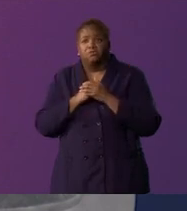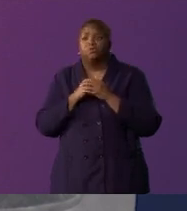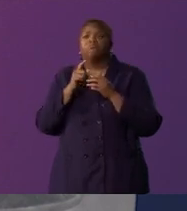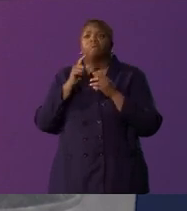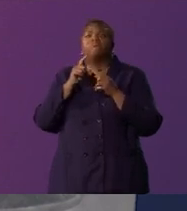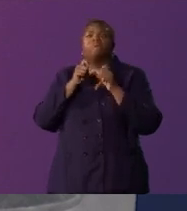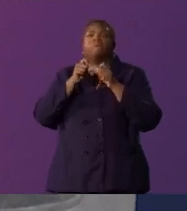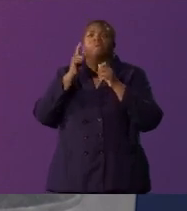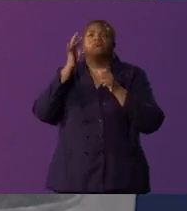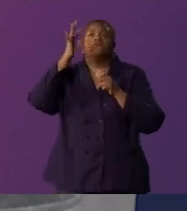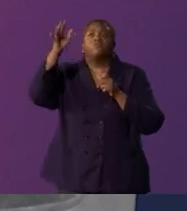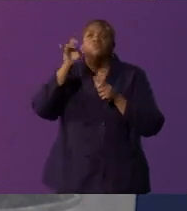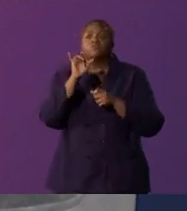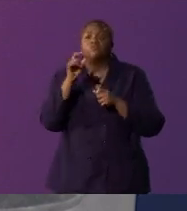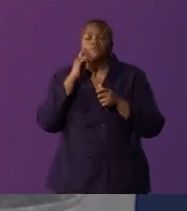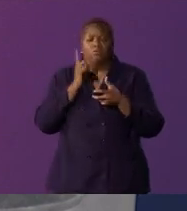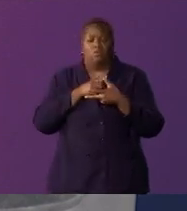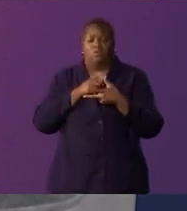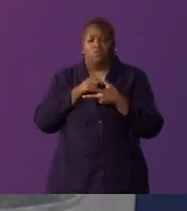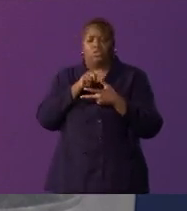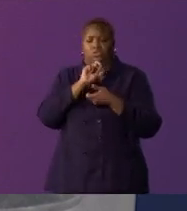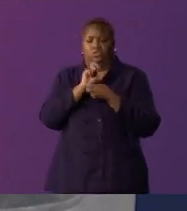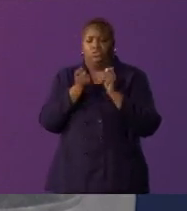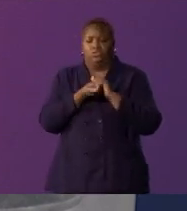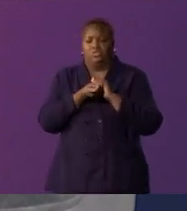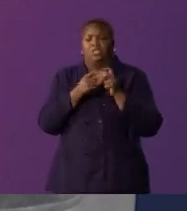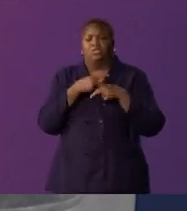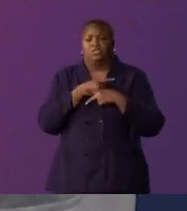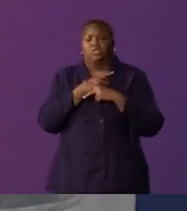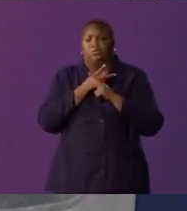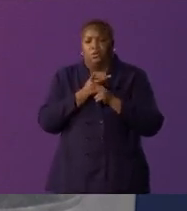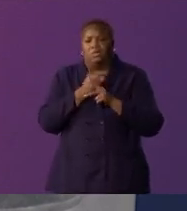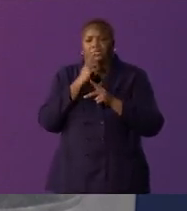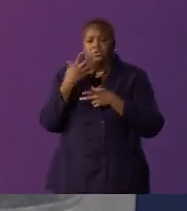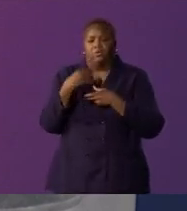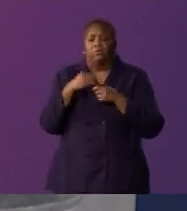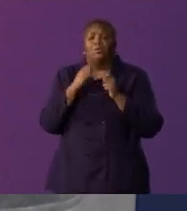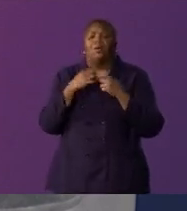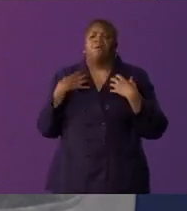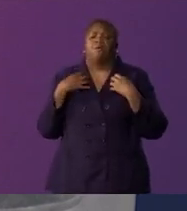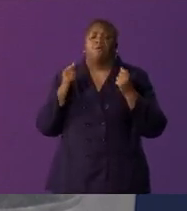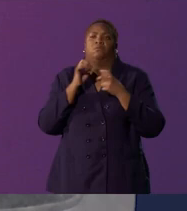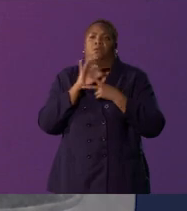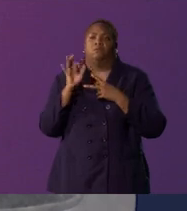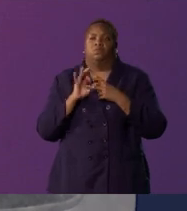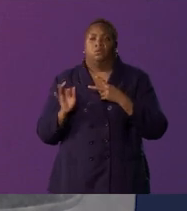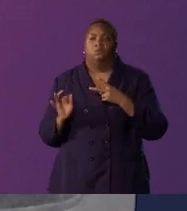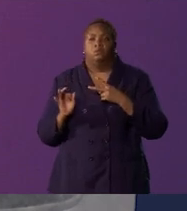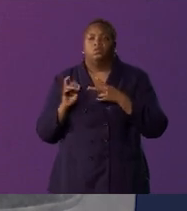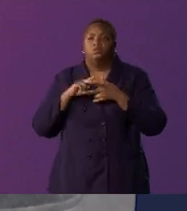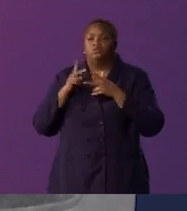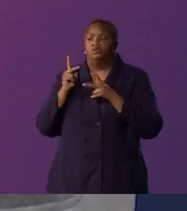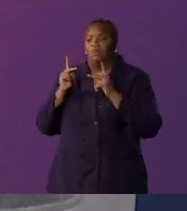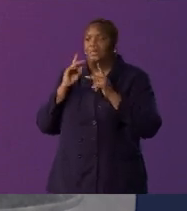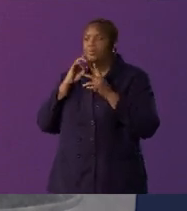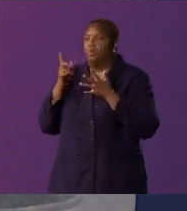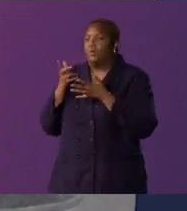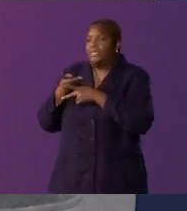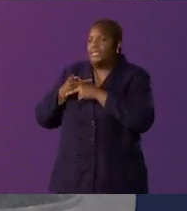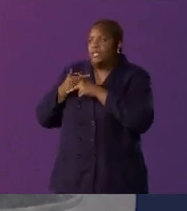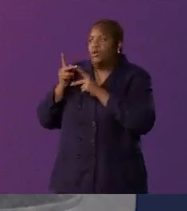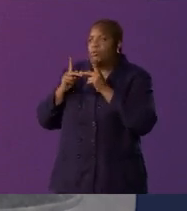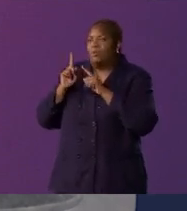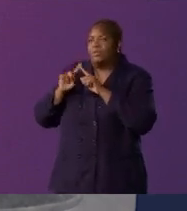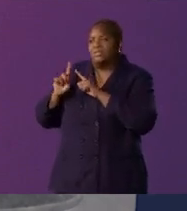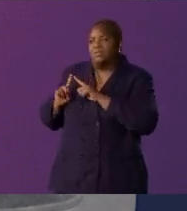future. The first, we needed to change our product portfolio to include more healthy options, so nourish our consumers differently.